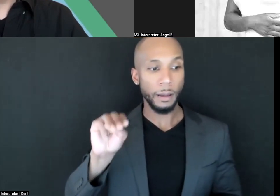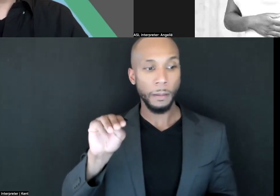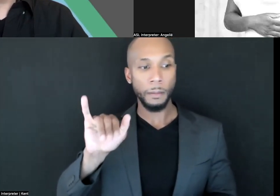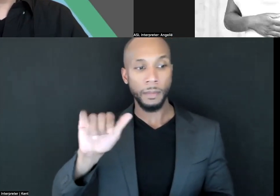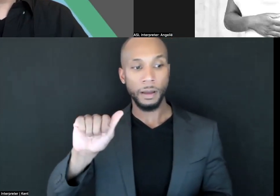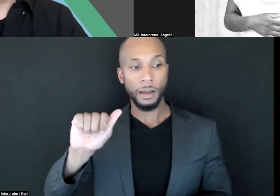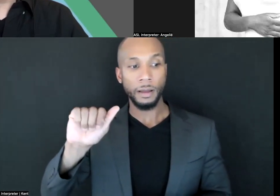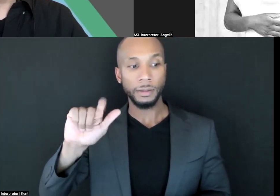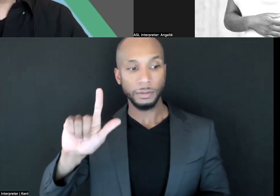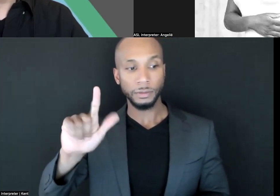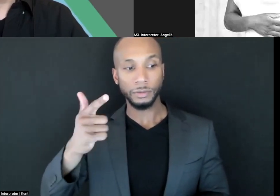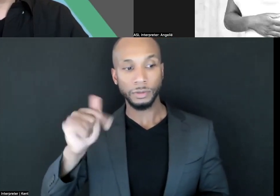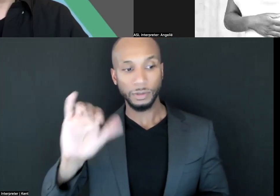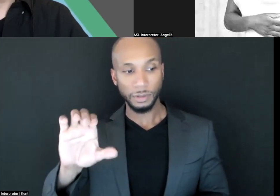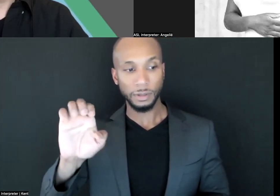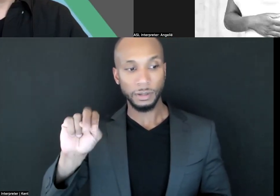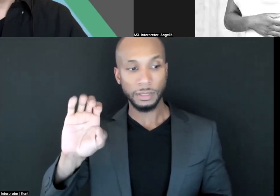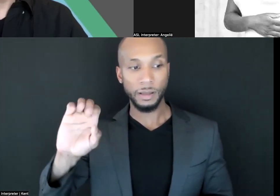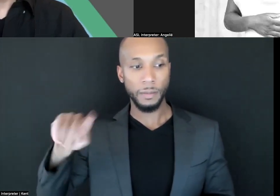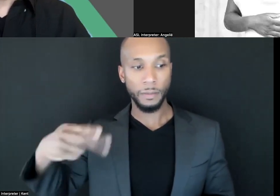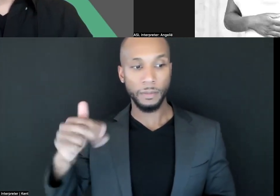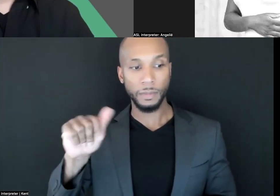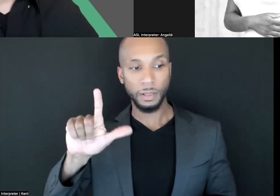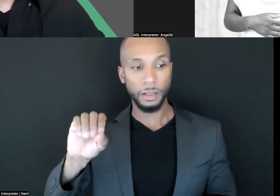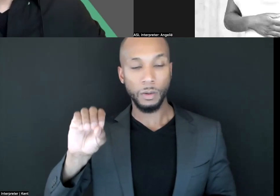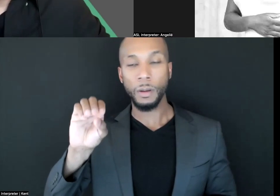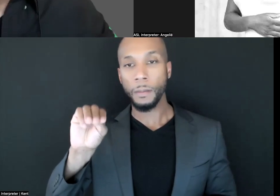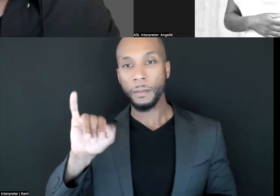or ME/CFS,